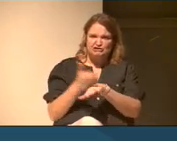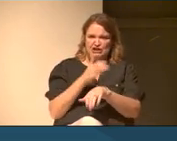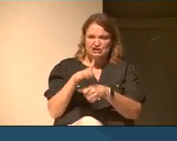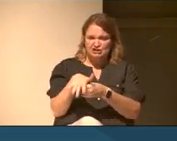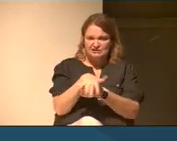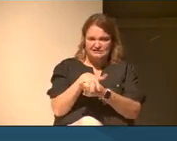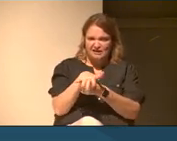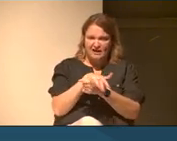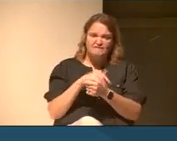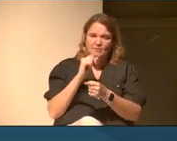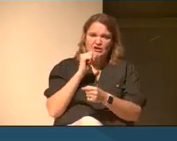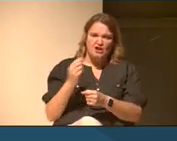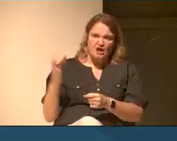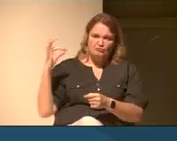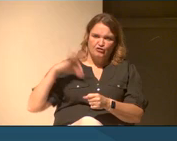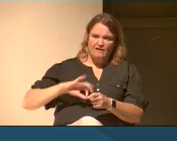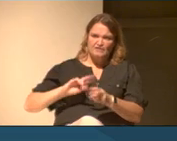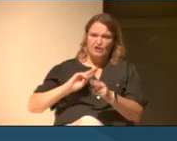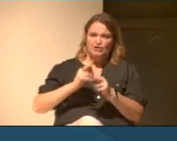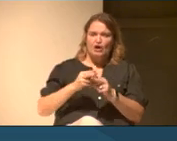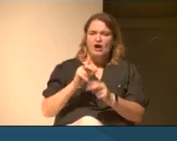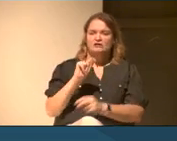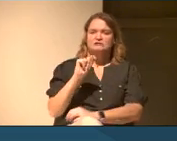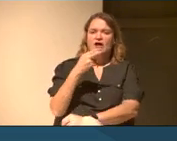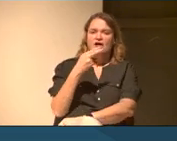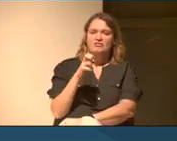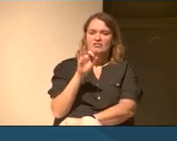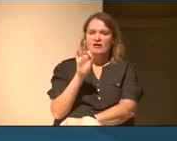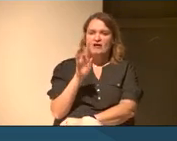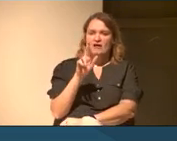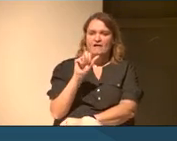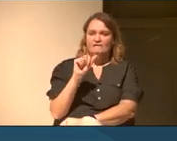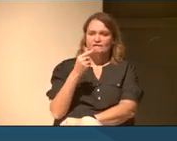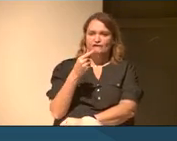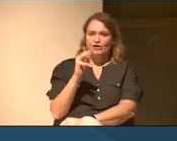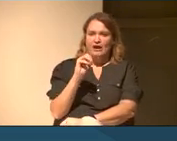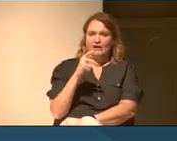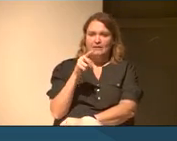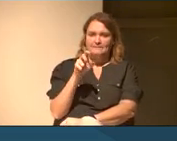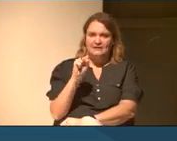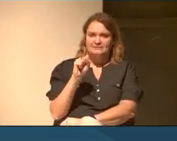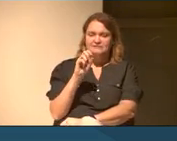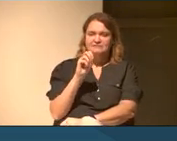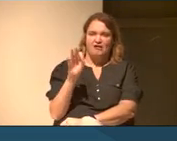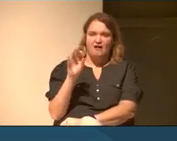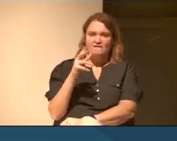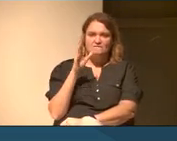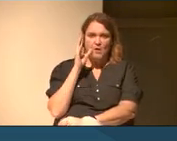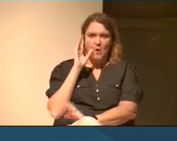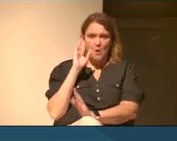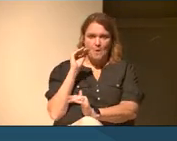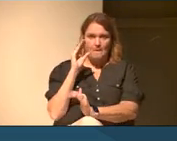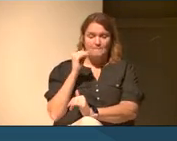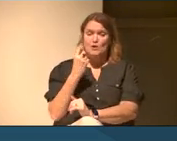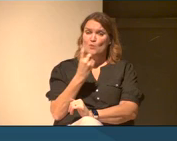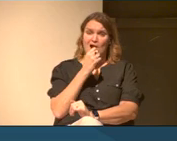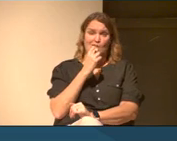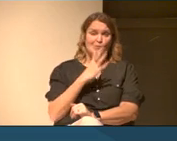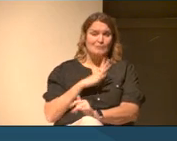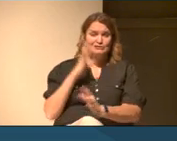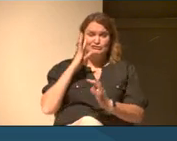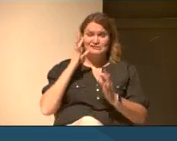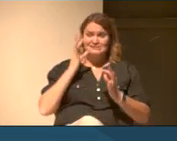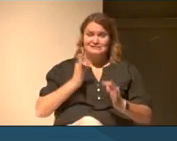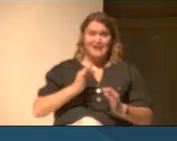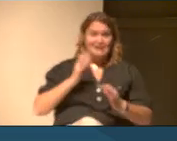a nonprofit called the Fragments of Hope. Started by a woman named Lisa Karn, who just decided she was going to do something about coral reefs in Belize.